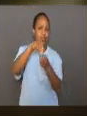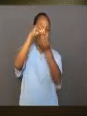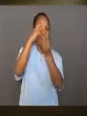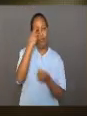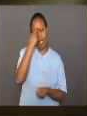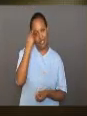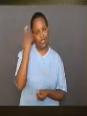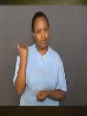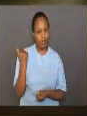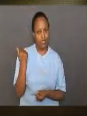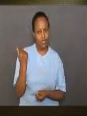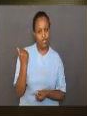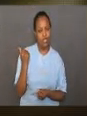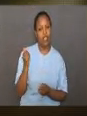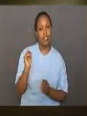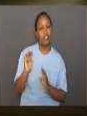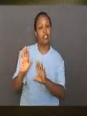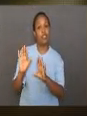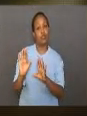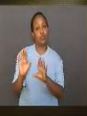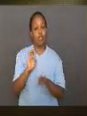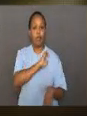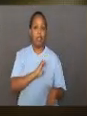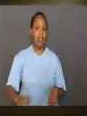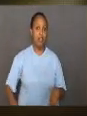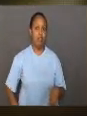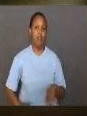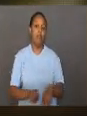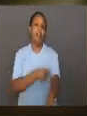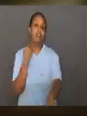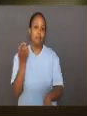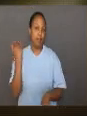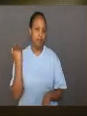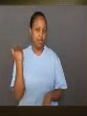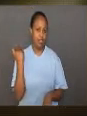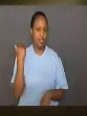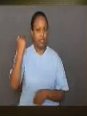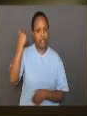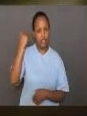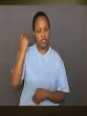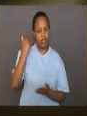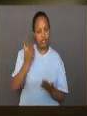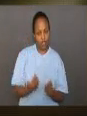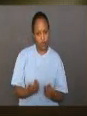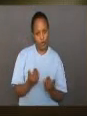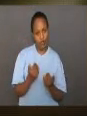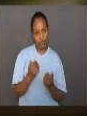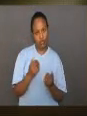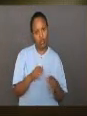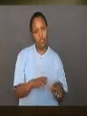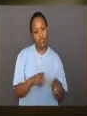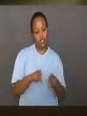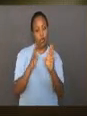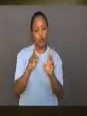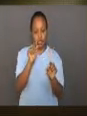increase taxes in order to erect a statue of the emperor. The peasants petitioned